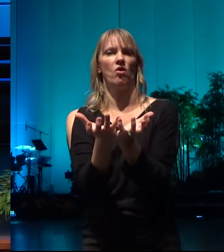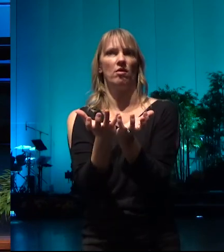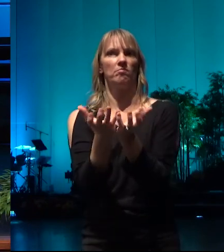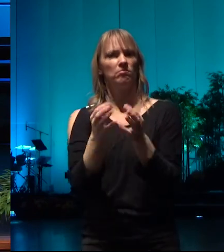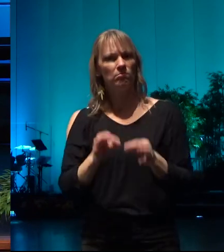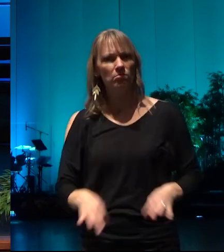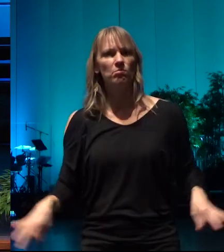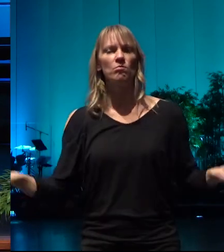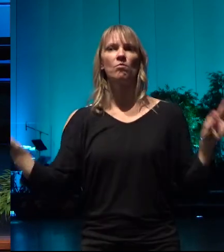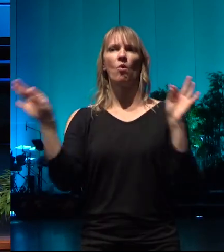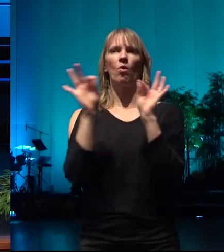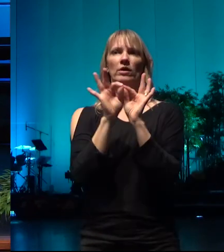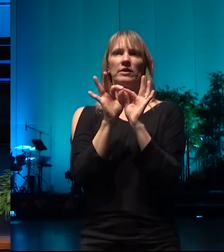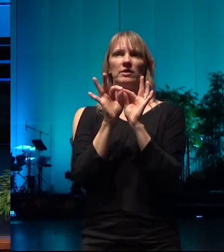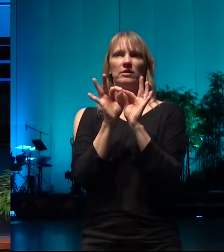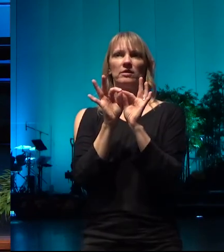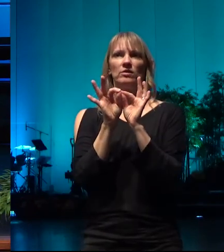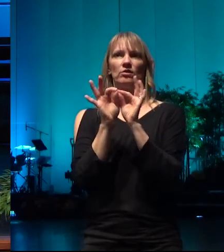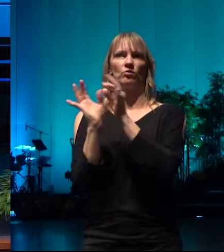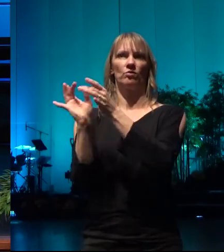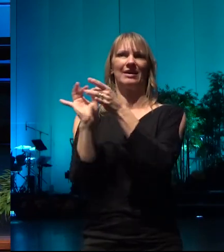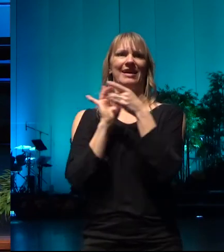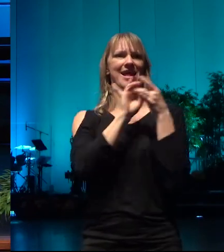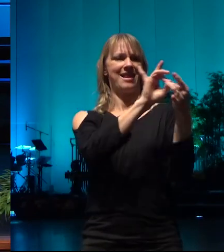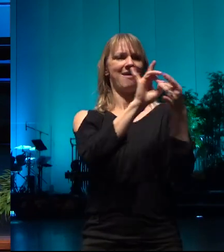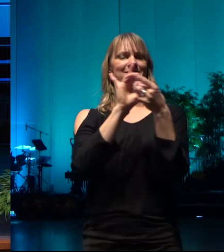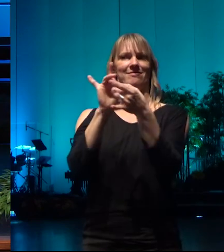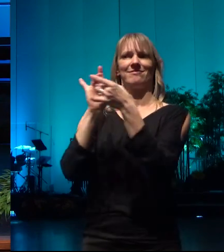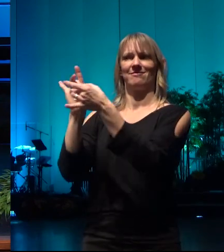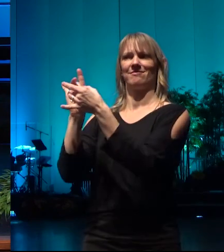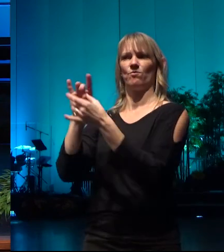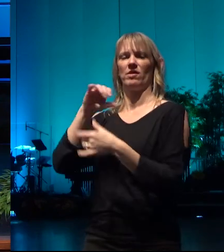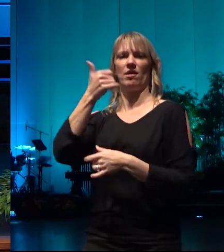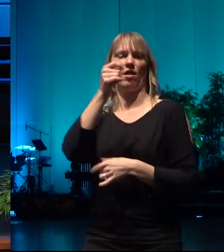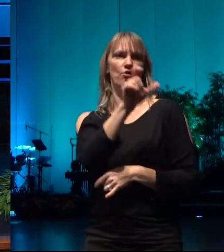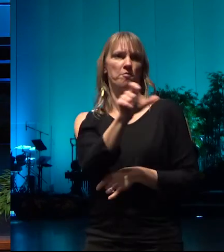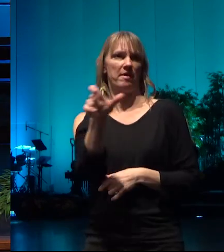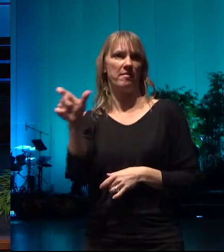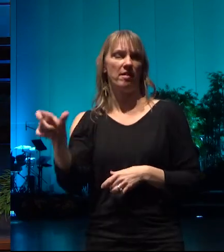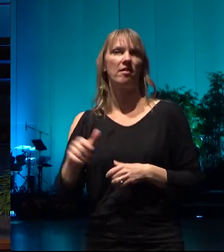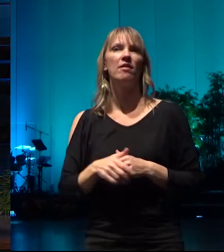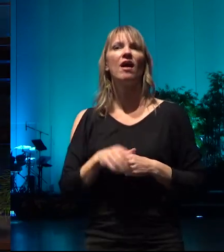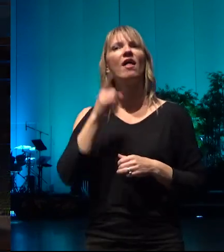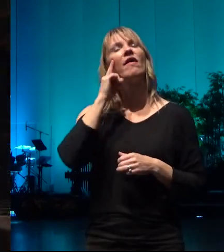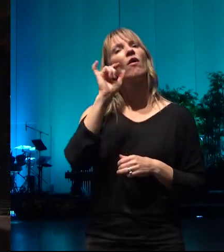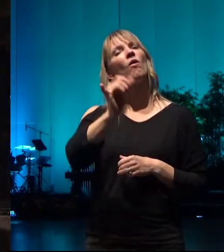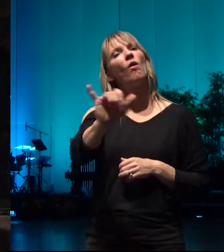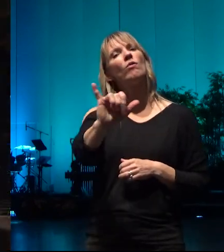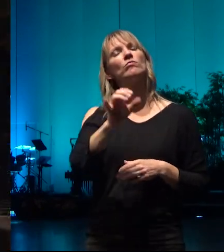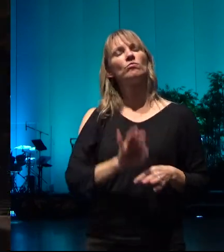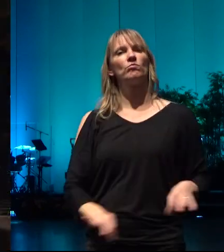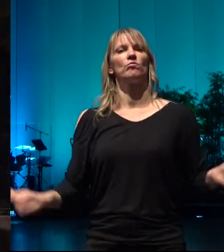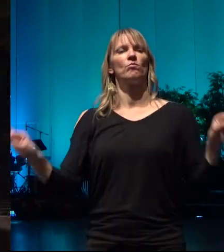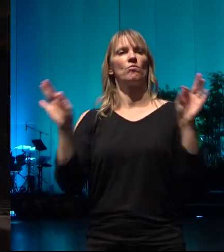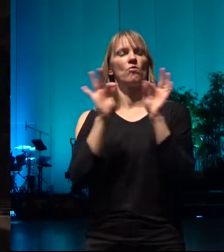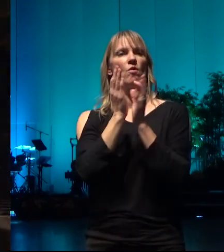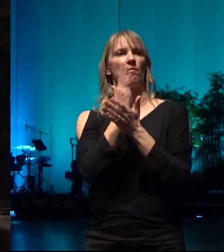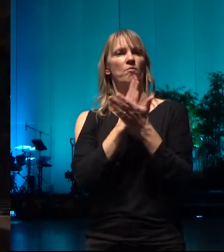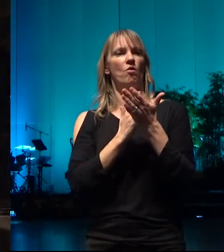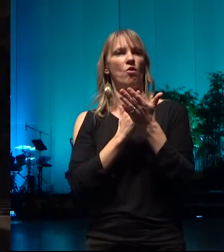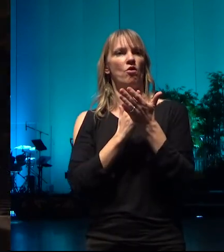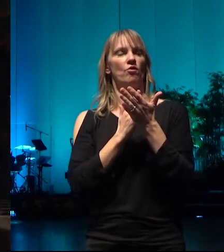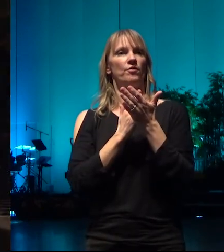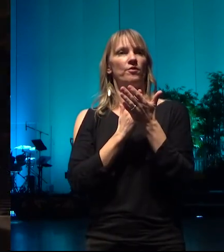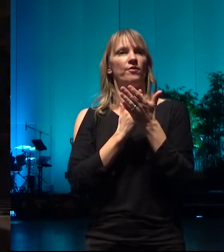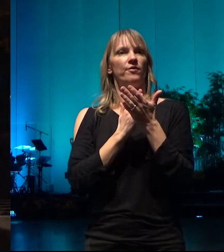is a key to being connected to people. And I think it's also a key